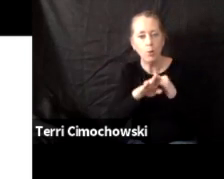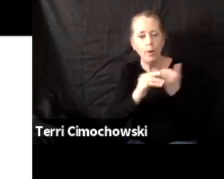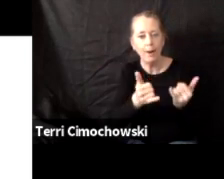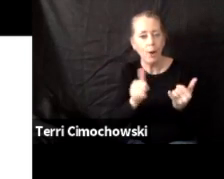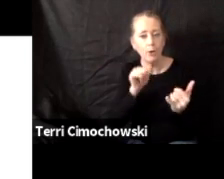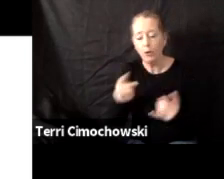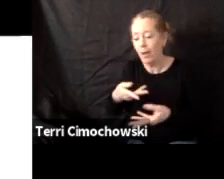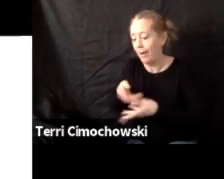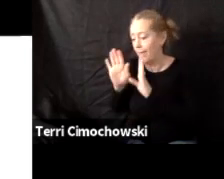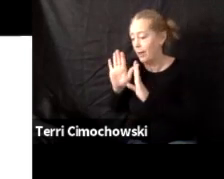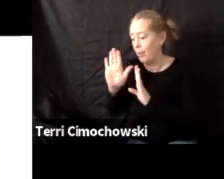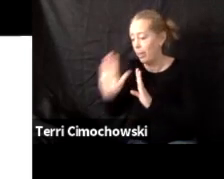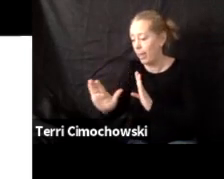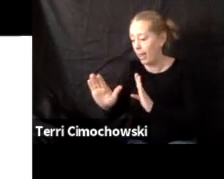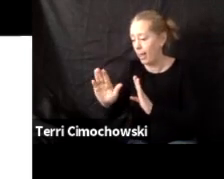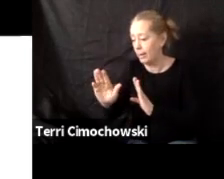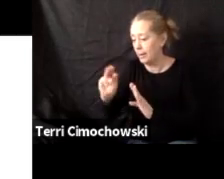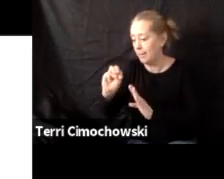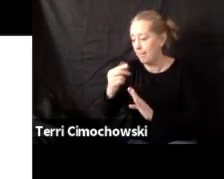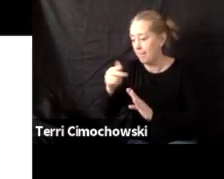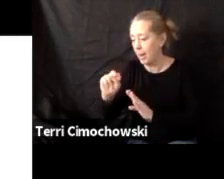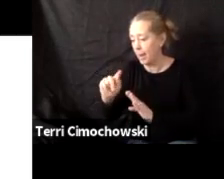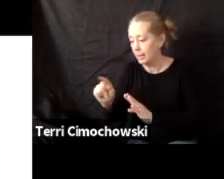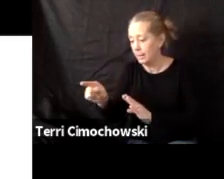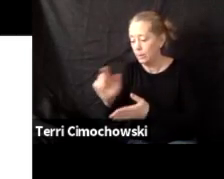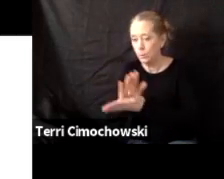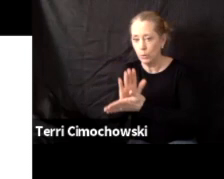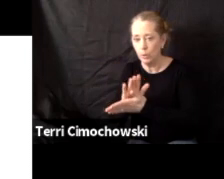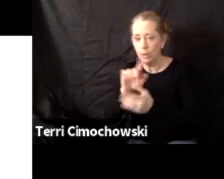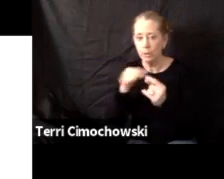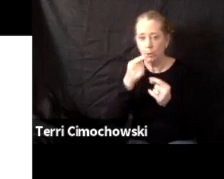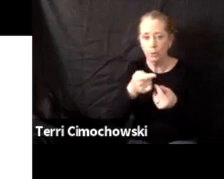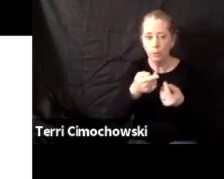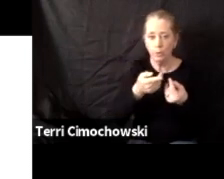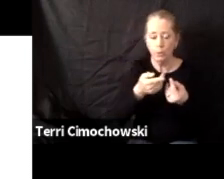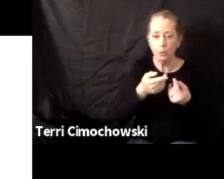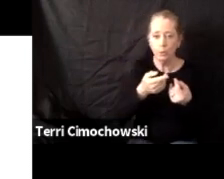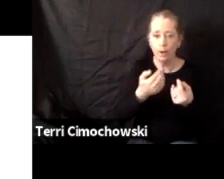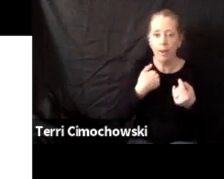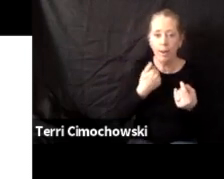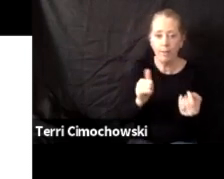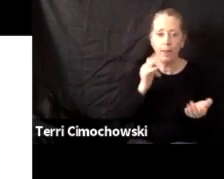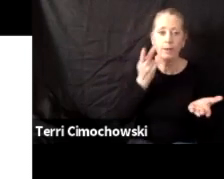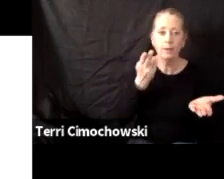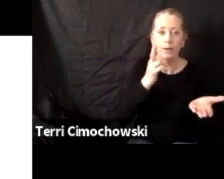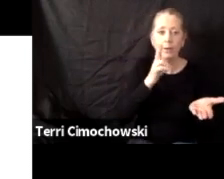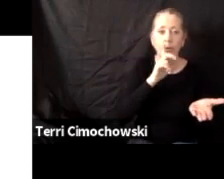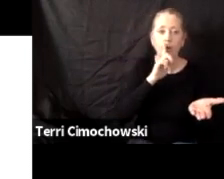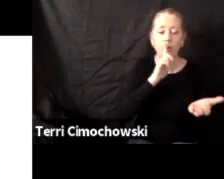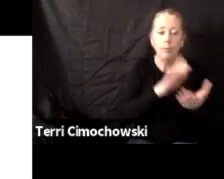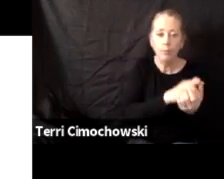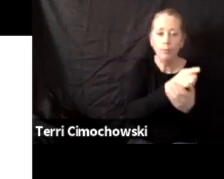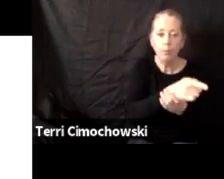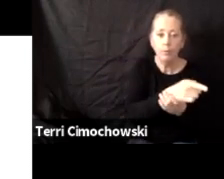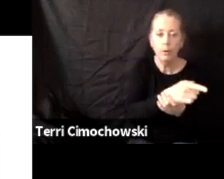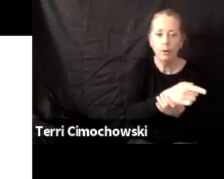school right now until we go through the commitment process. Well, that I would say we'll have more information